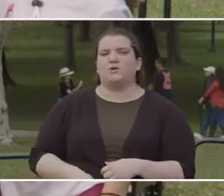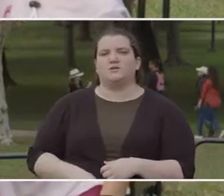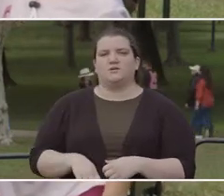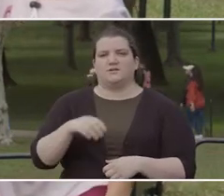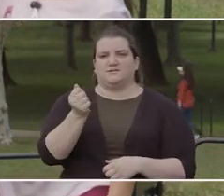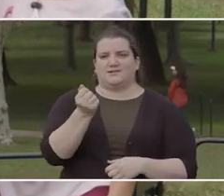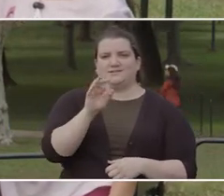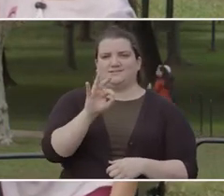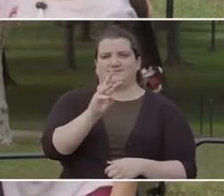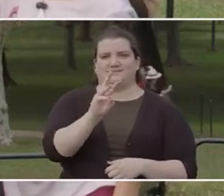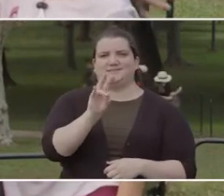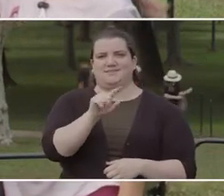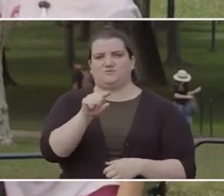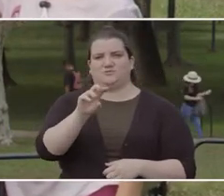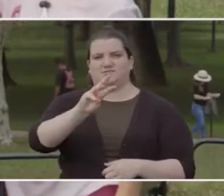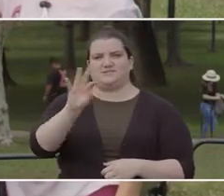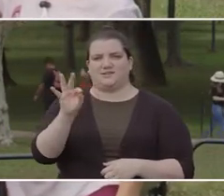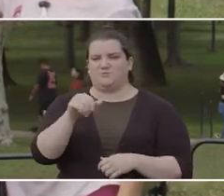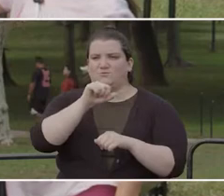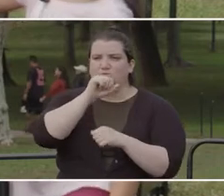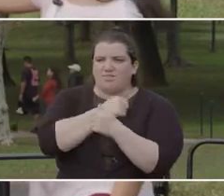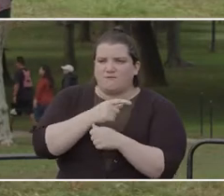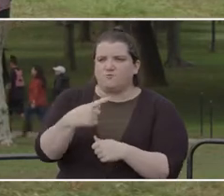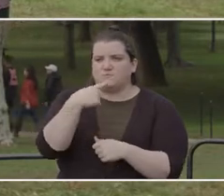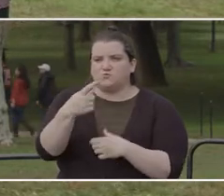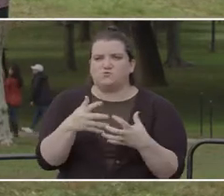to 1969, we love and miss you so much.